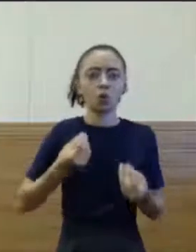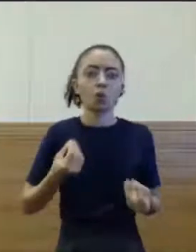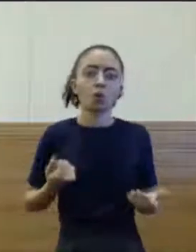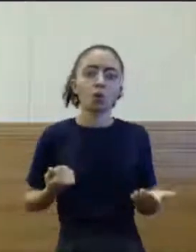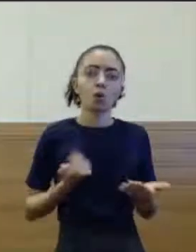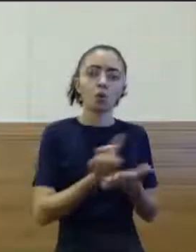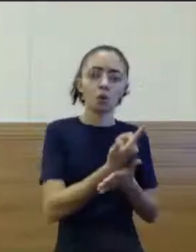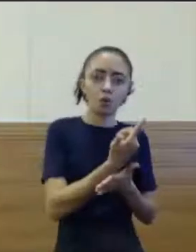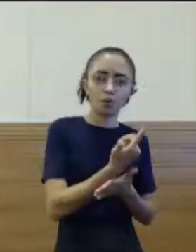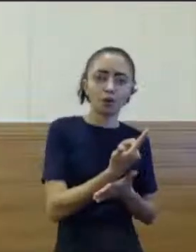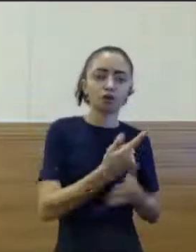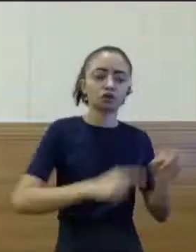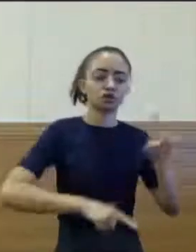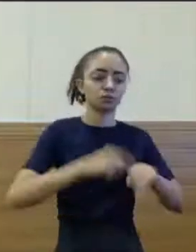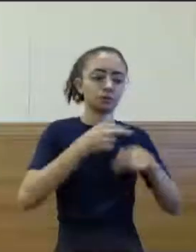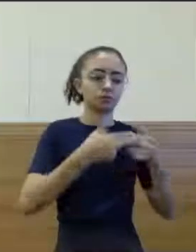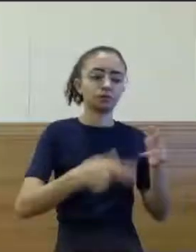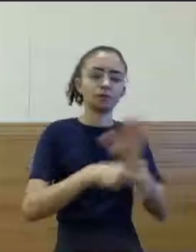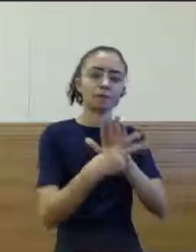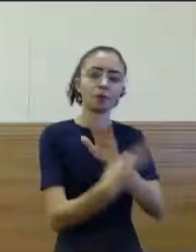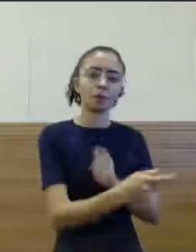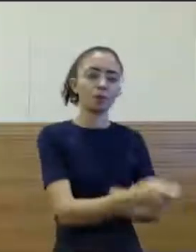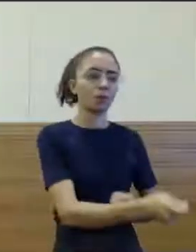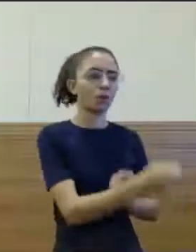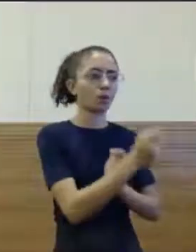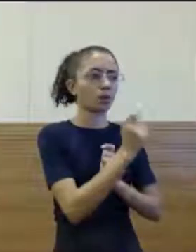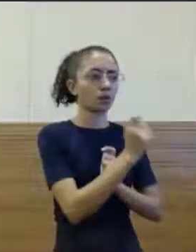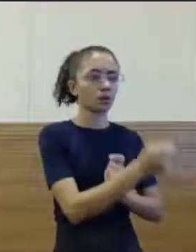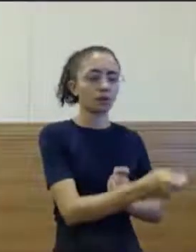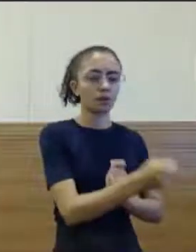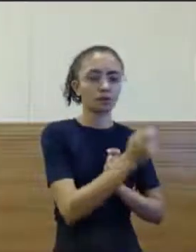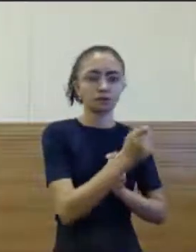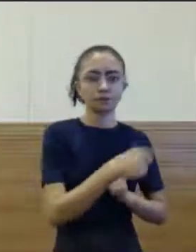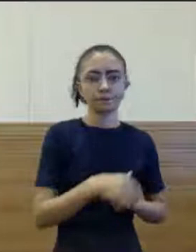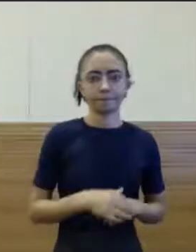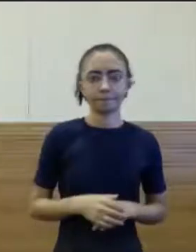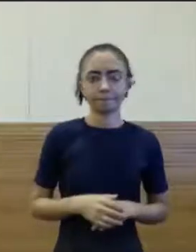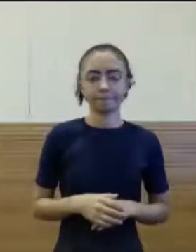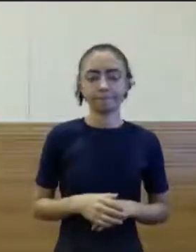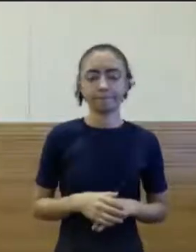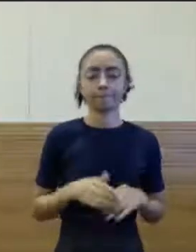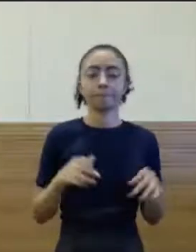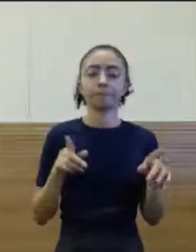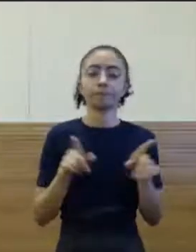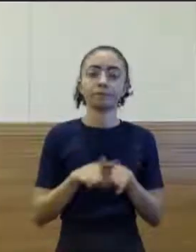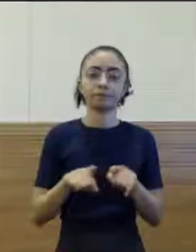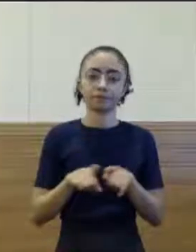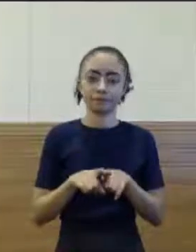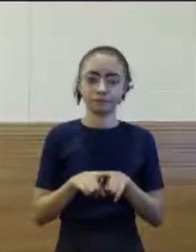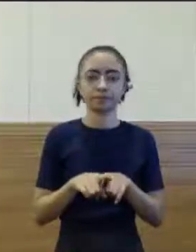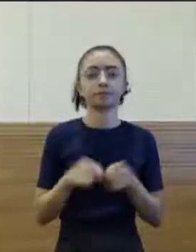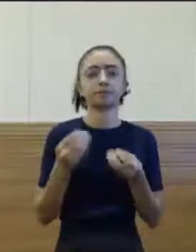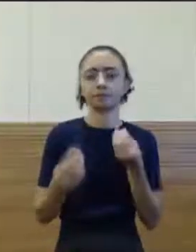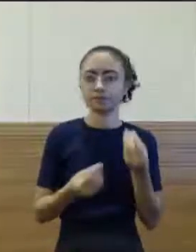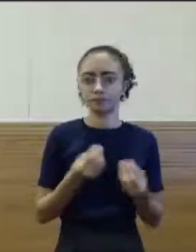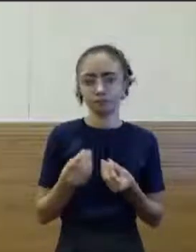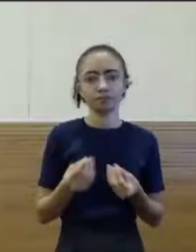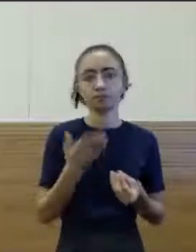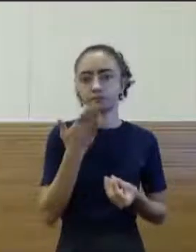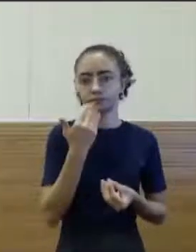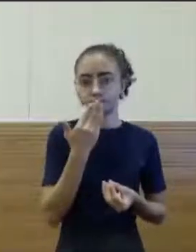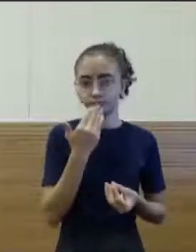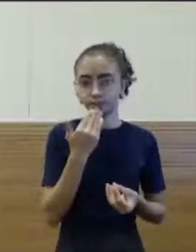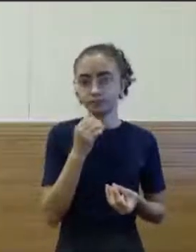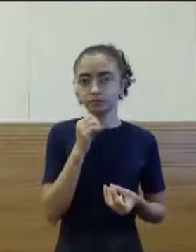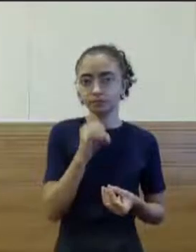fishing equipment to the small scale fishermen. And And the food environment, well, the strategy to